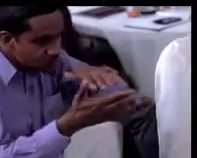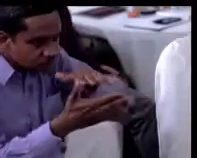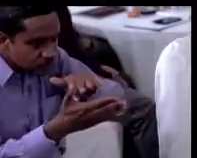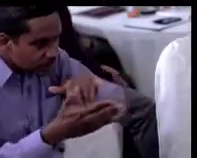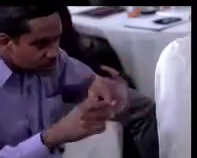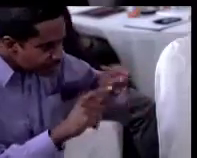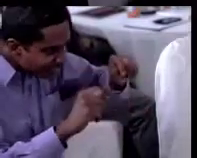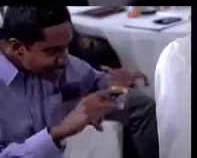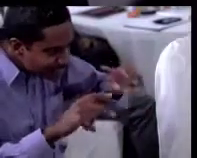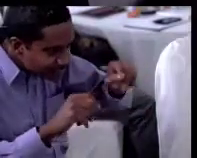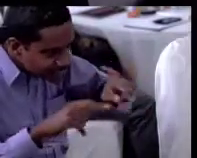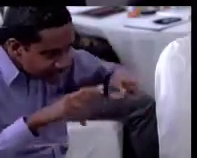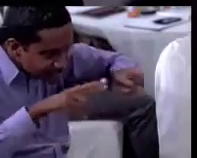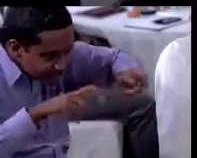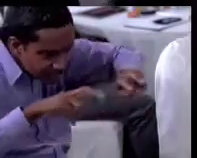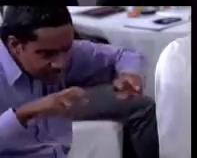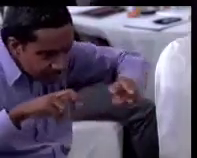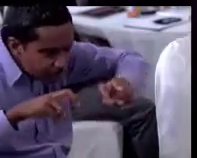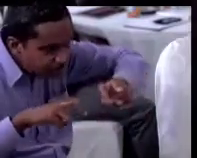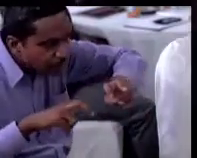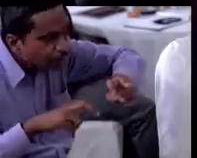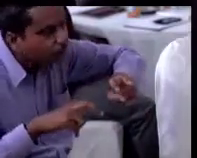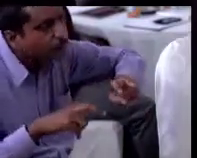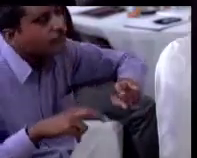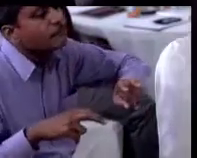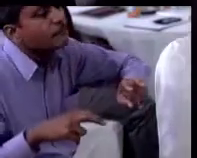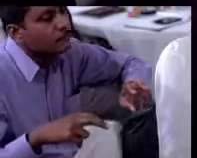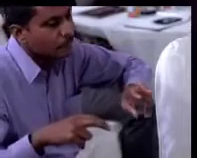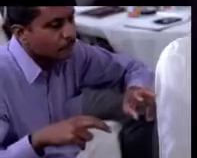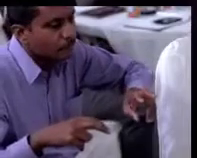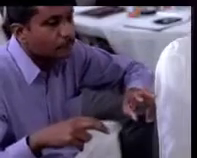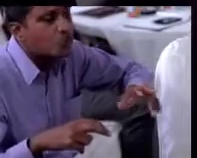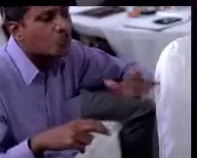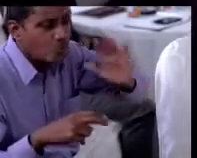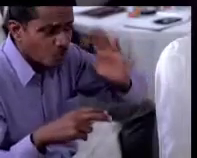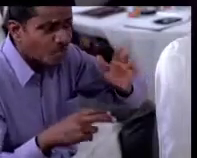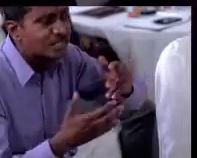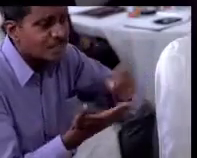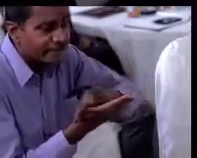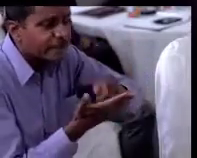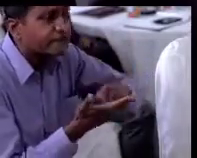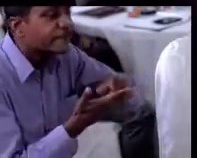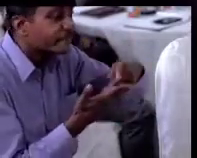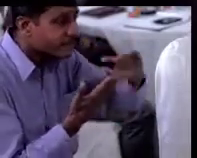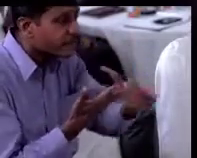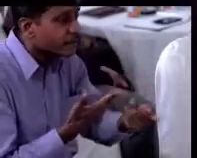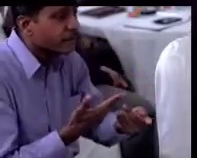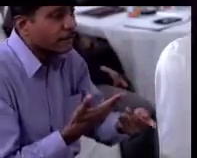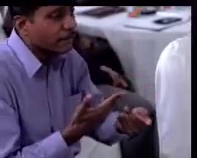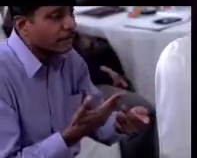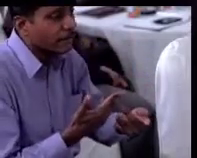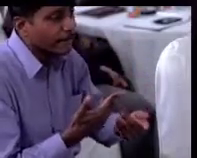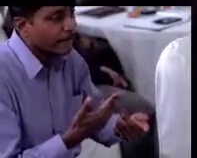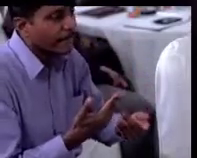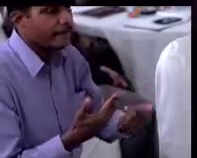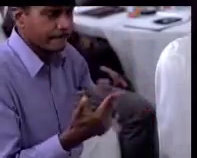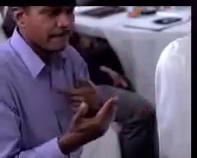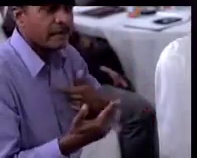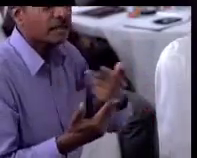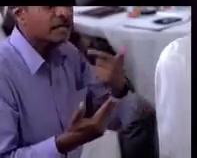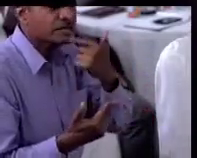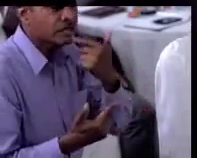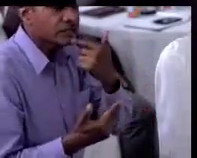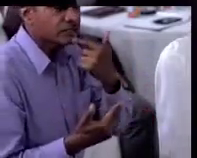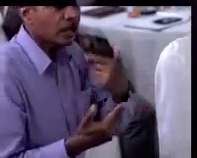been research and testing all the time. So within that research and testing process, obviously you're going to have the failures, which are the